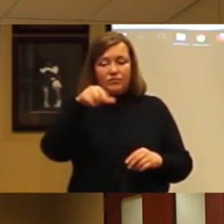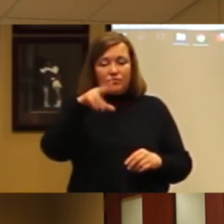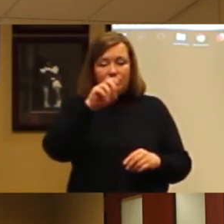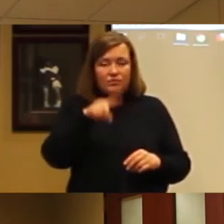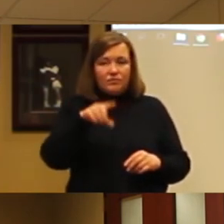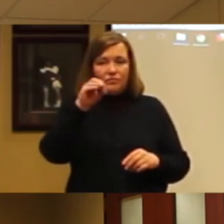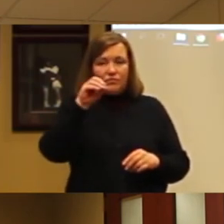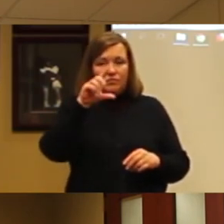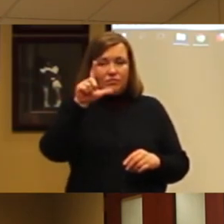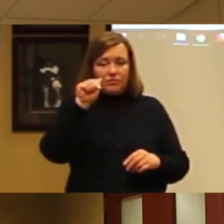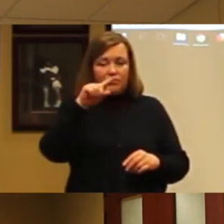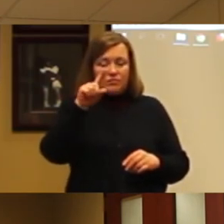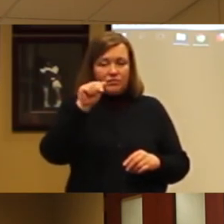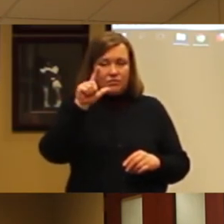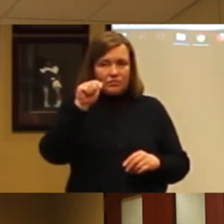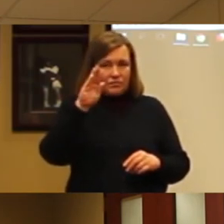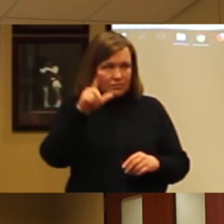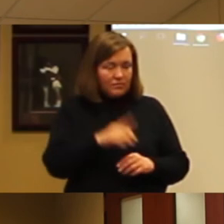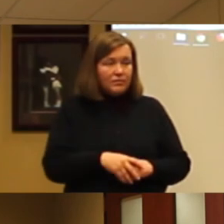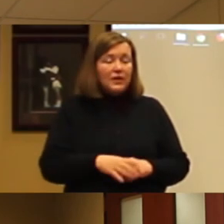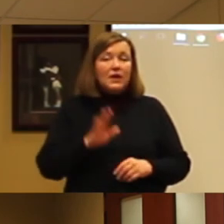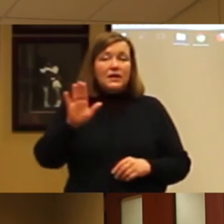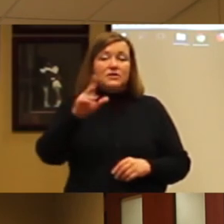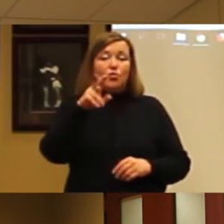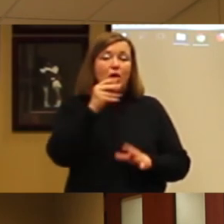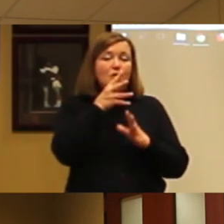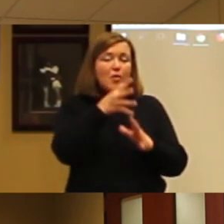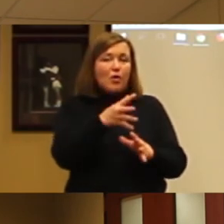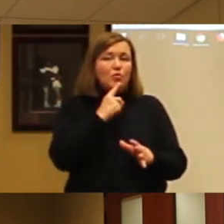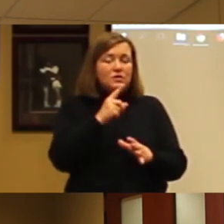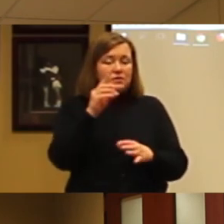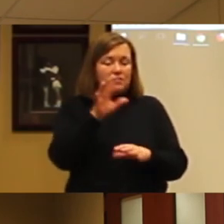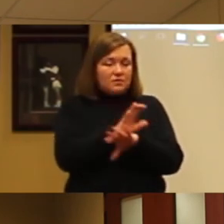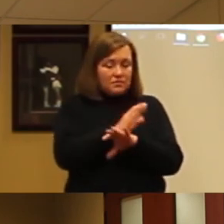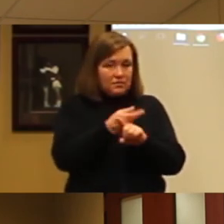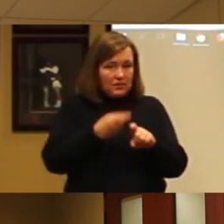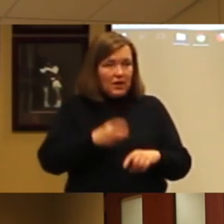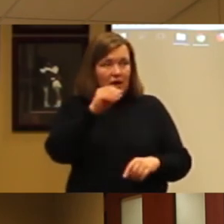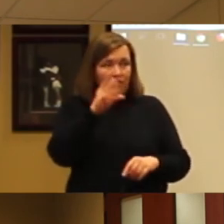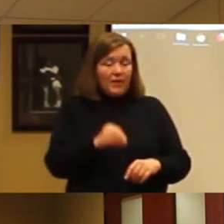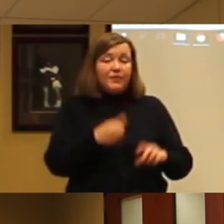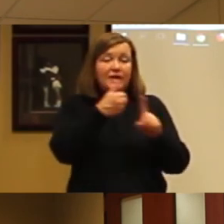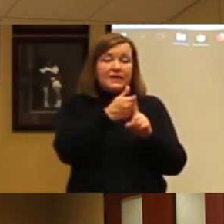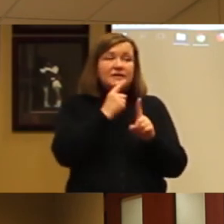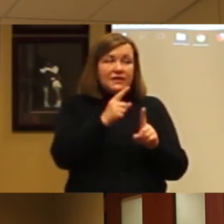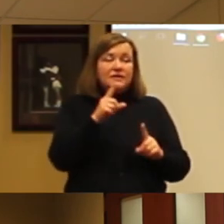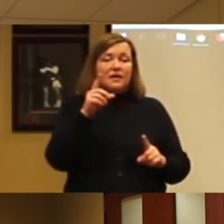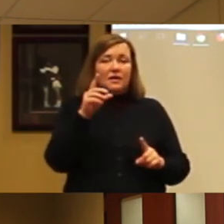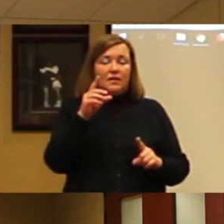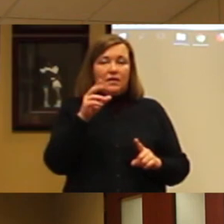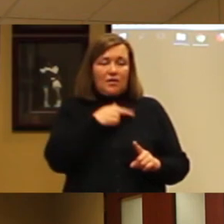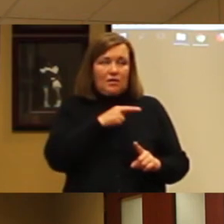His great-grandmother was an African slave. And he is a priest of a branch of Santeria, which is